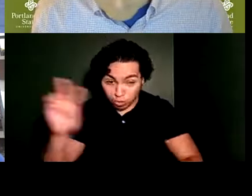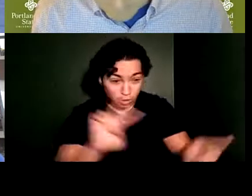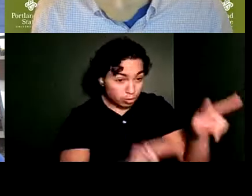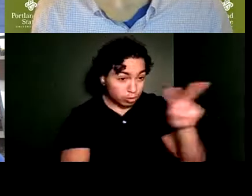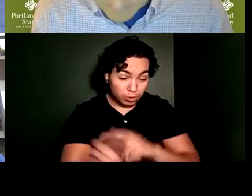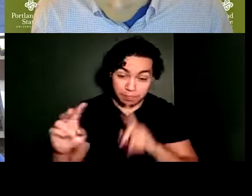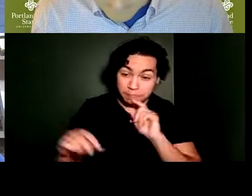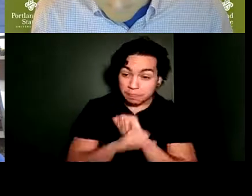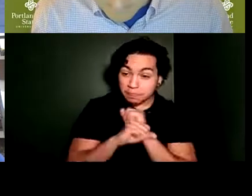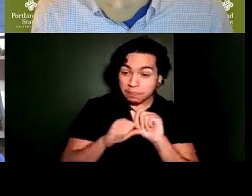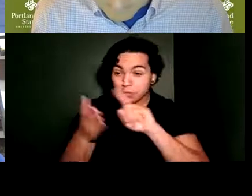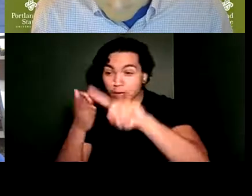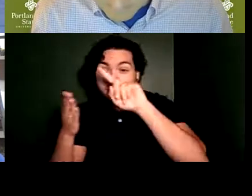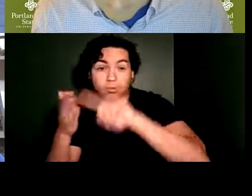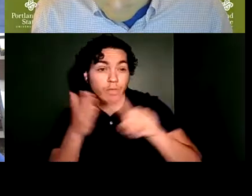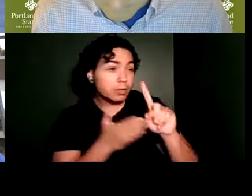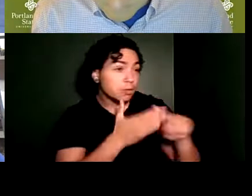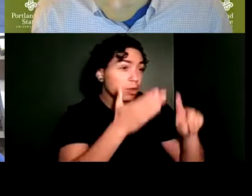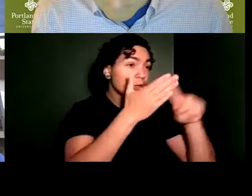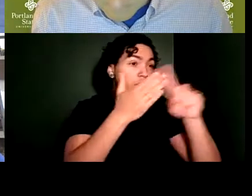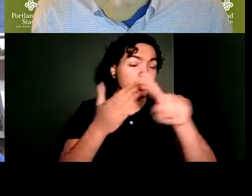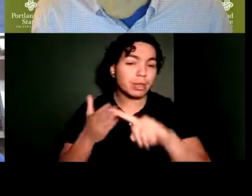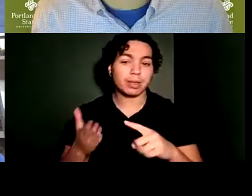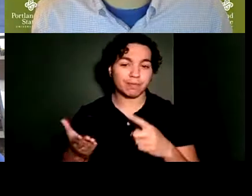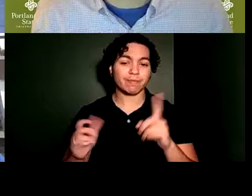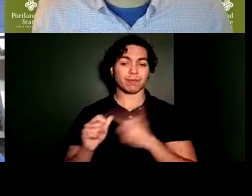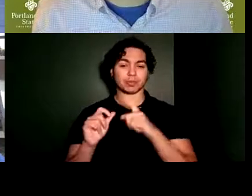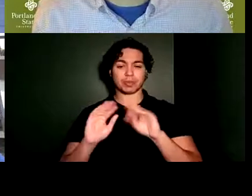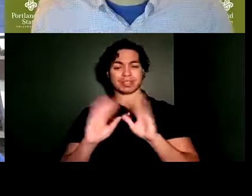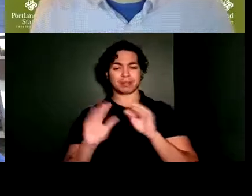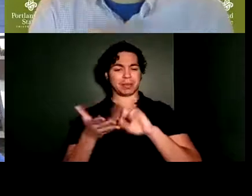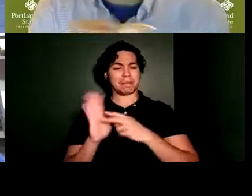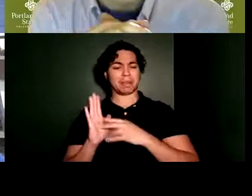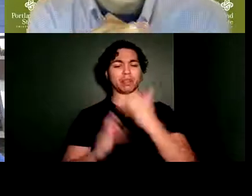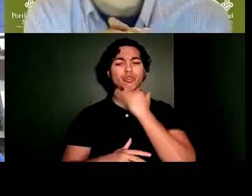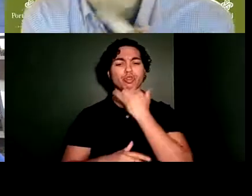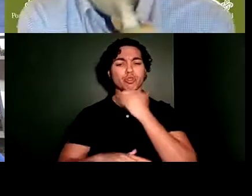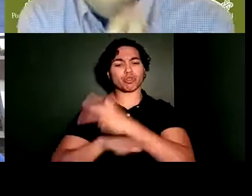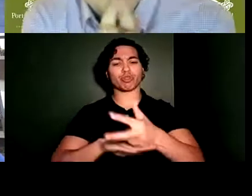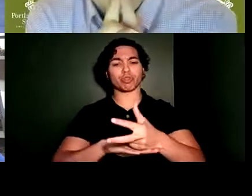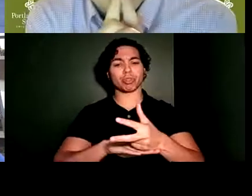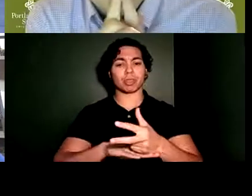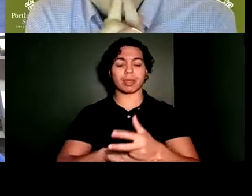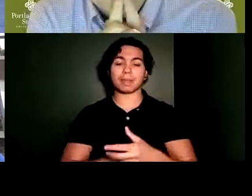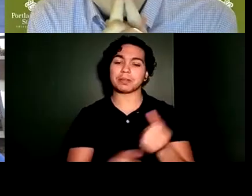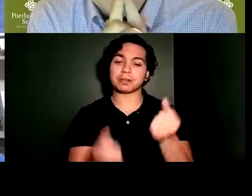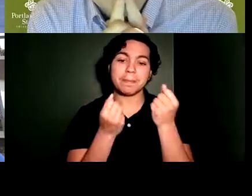you misparked? And I think it's important for us to say, what do we mean by misparked, right? There's a million minutiae of scooter parking code. When you really